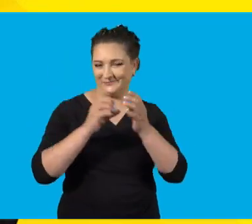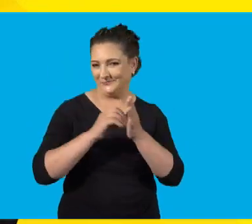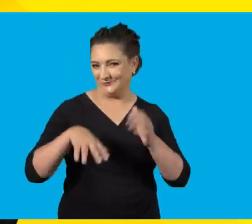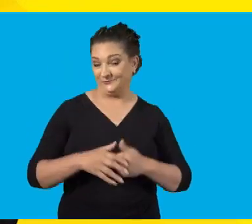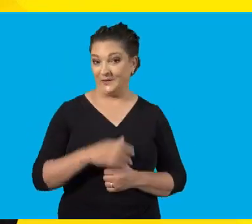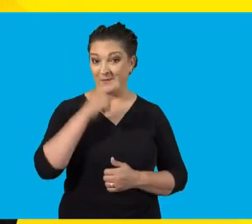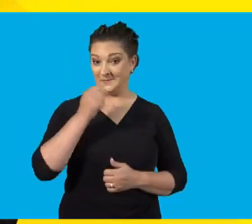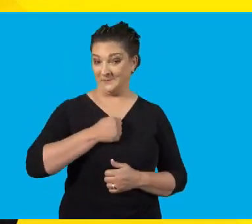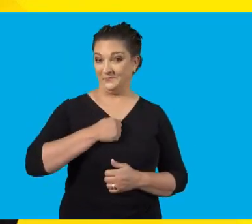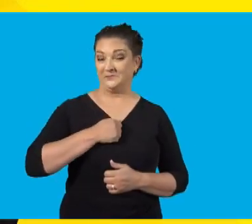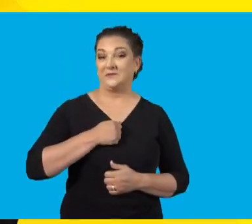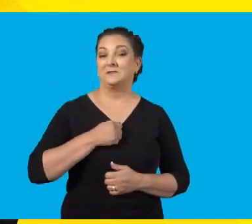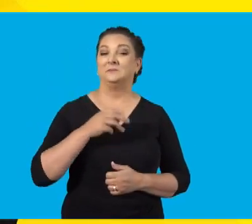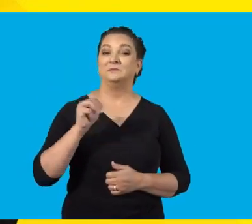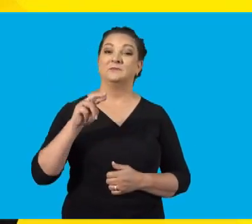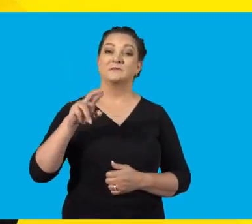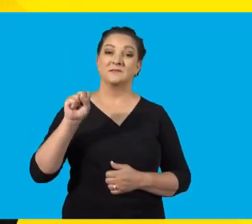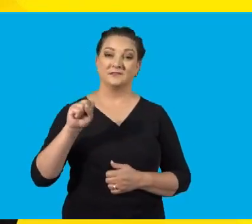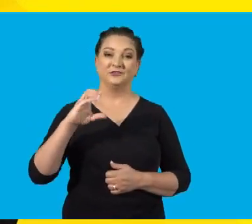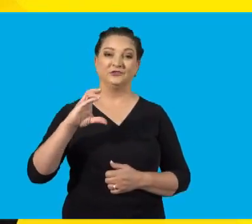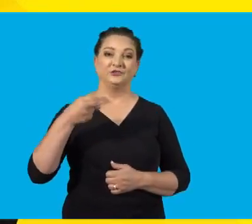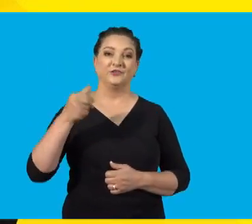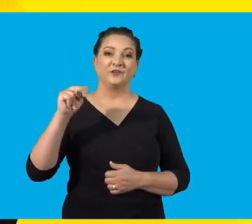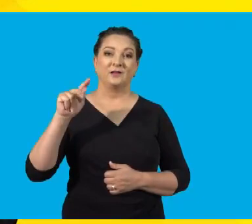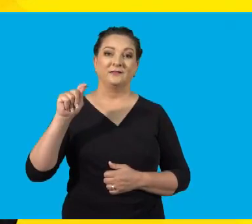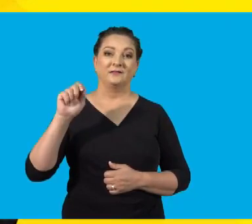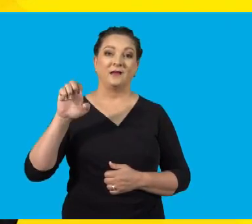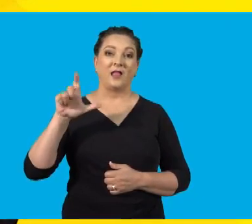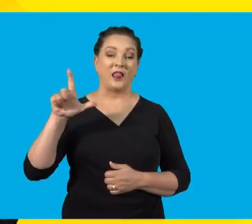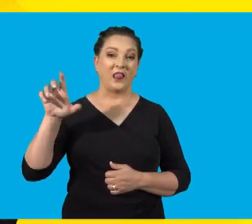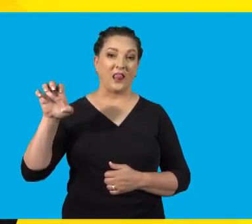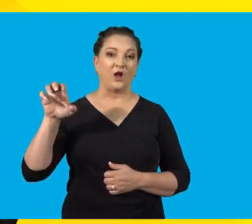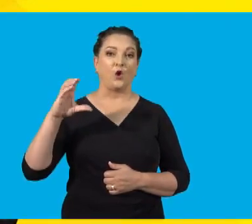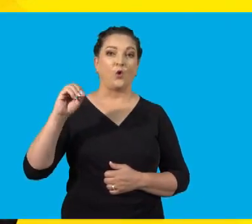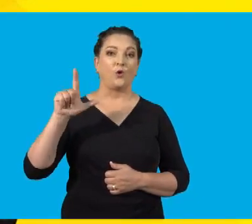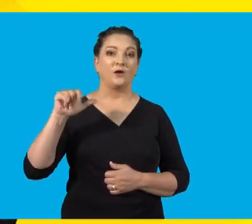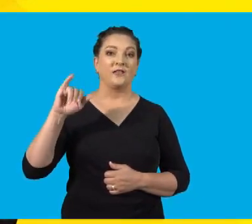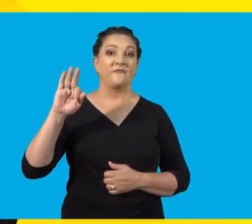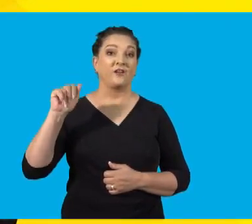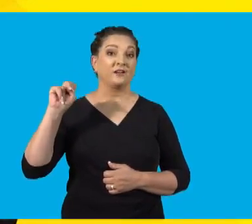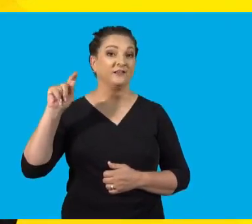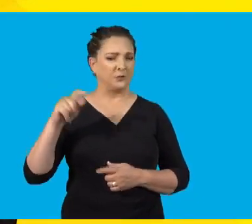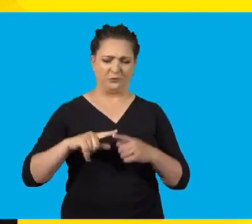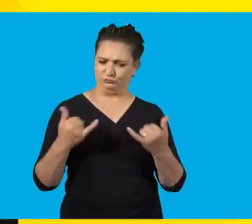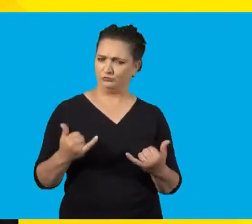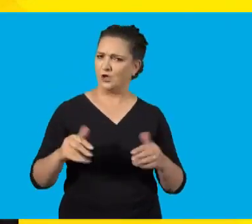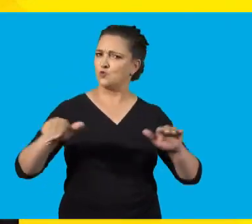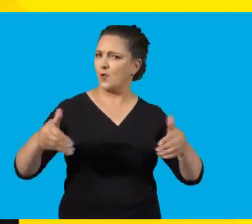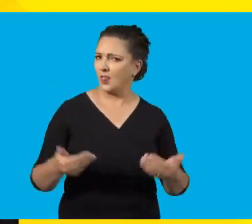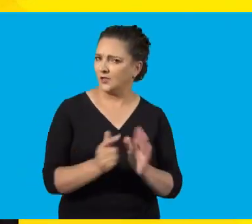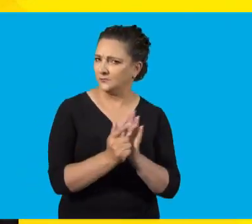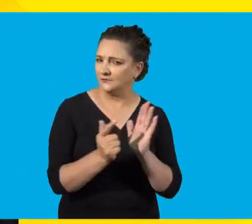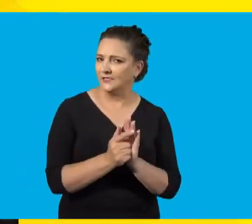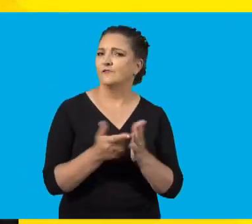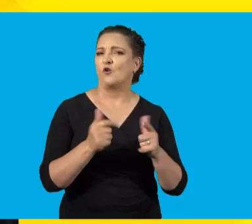Greetings learners, my name is Chantal Oliphant and today I'd like to welcome you to our lesson on language structures. So